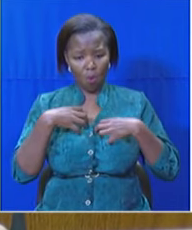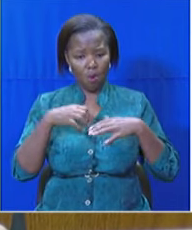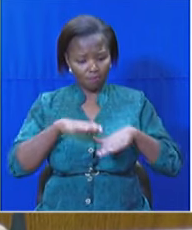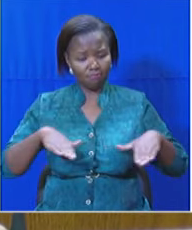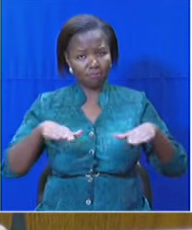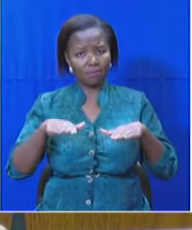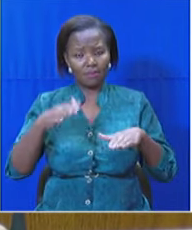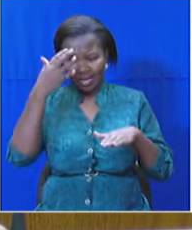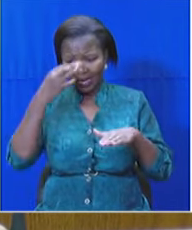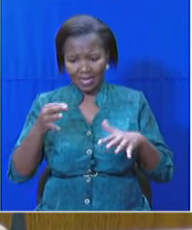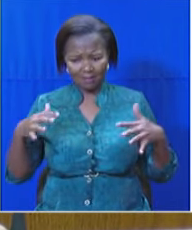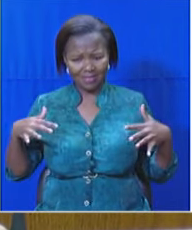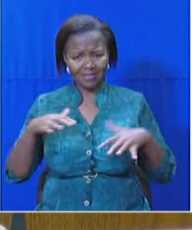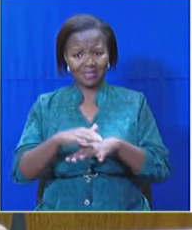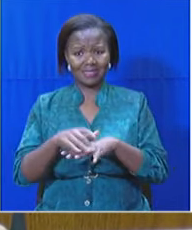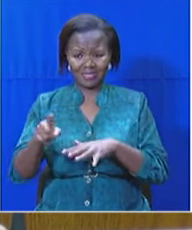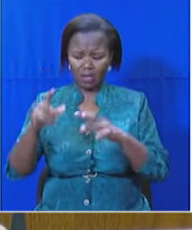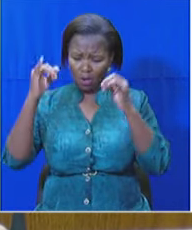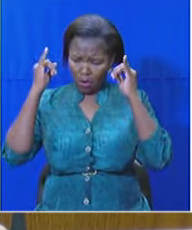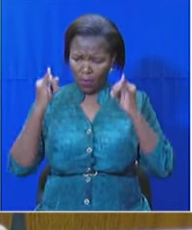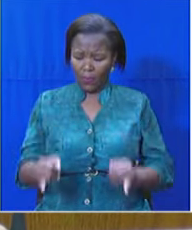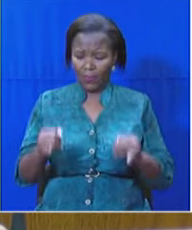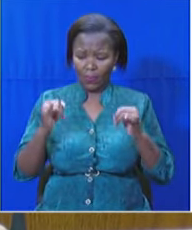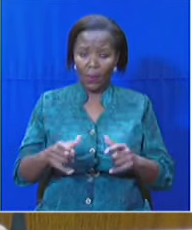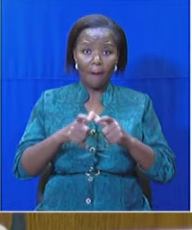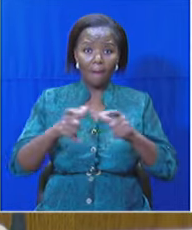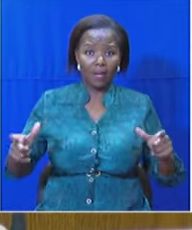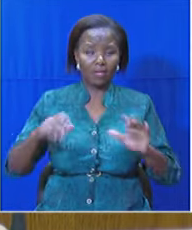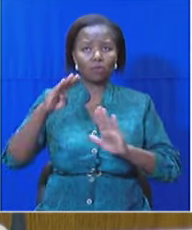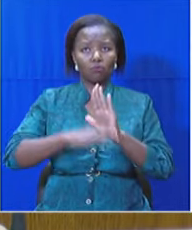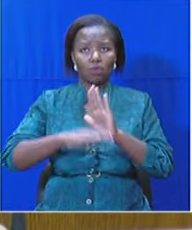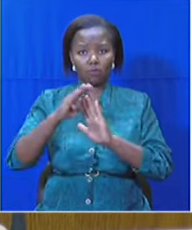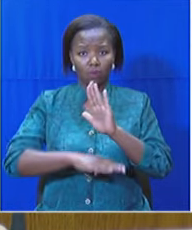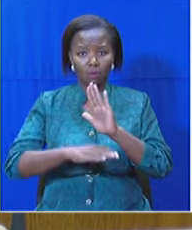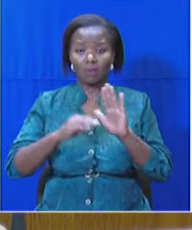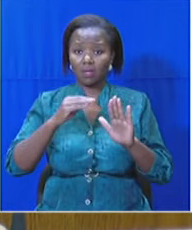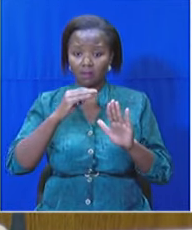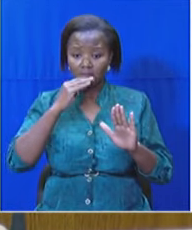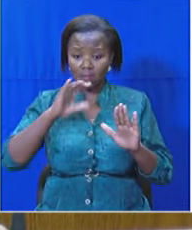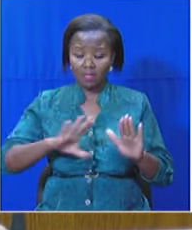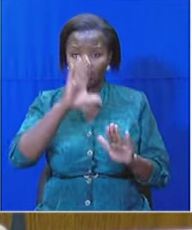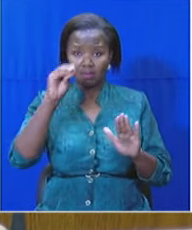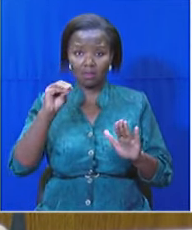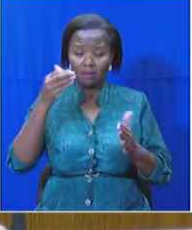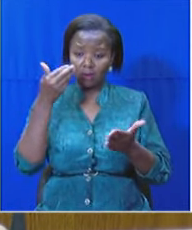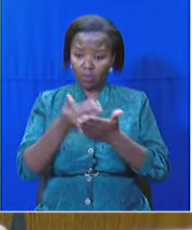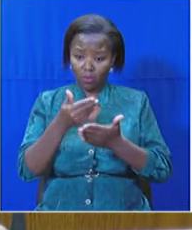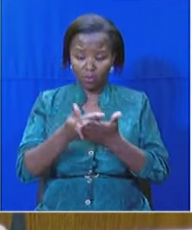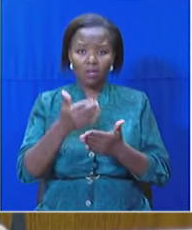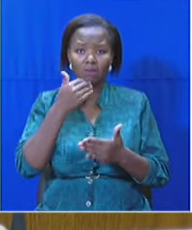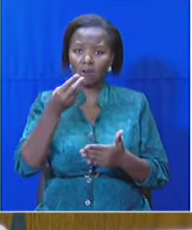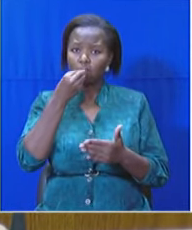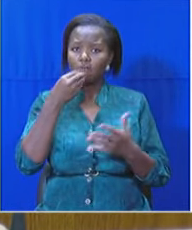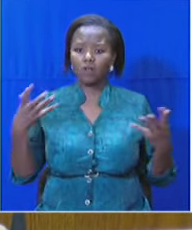implement such a drastic measure that can put this country in a food insecure